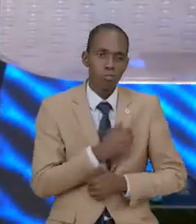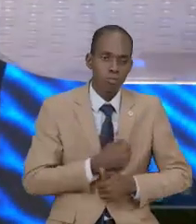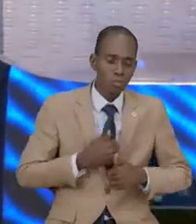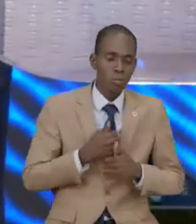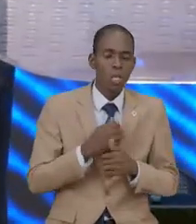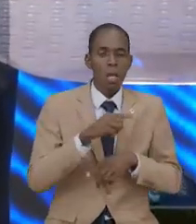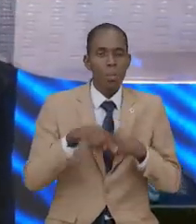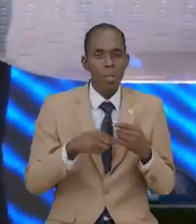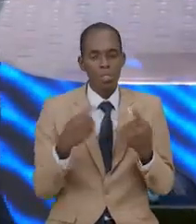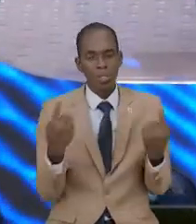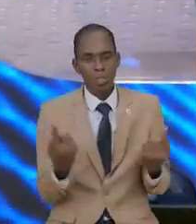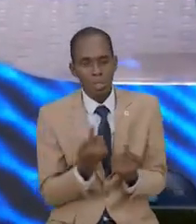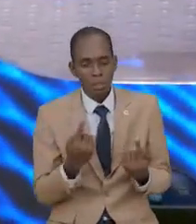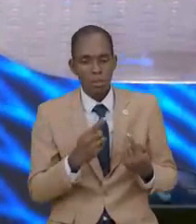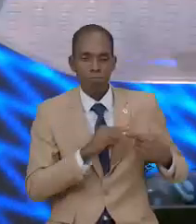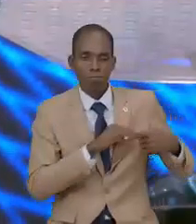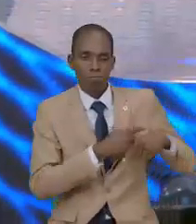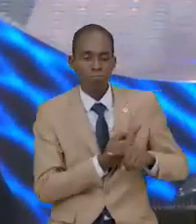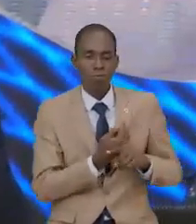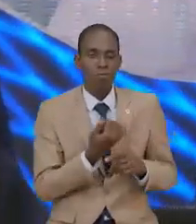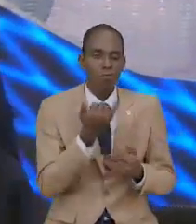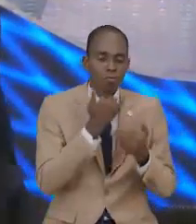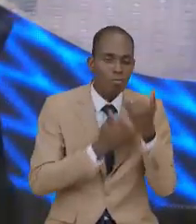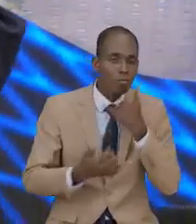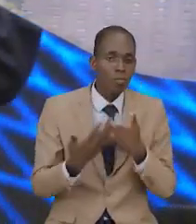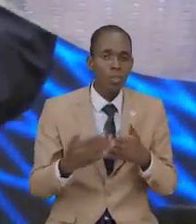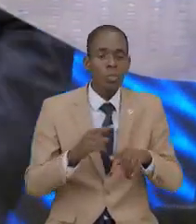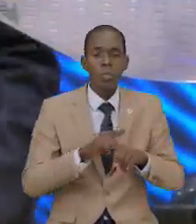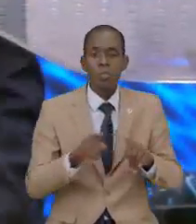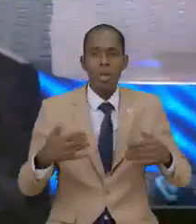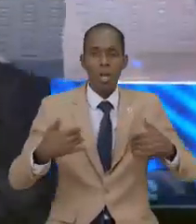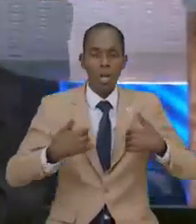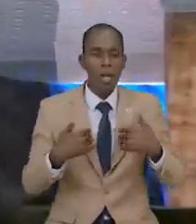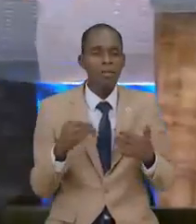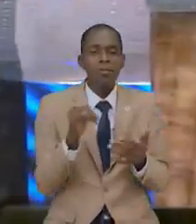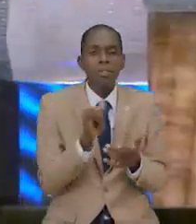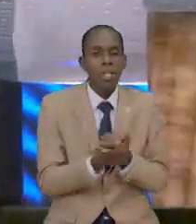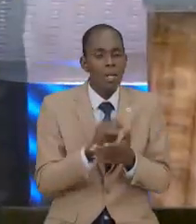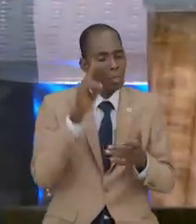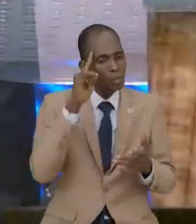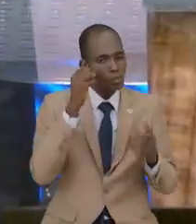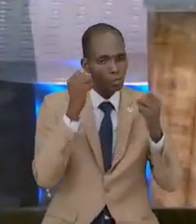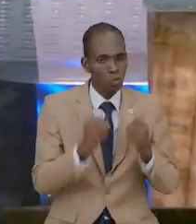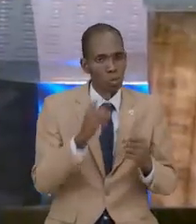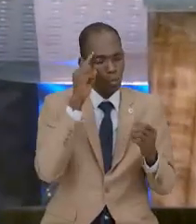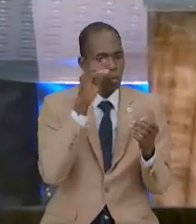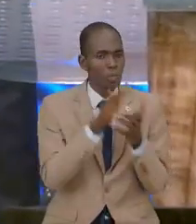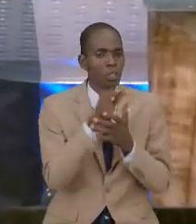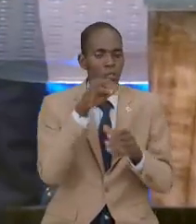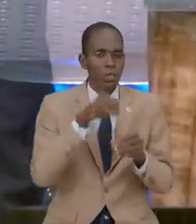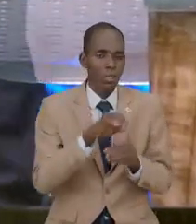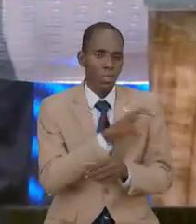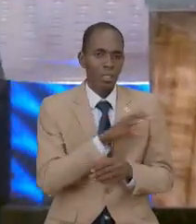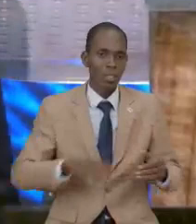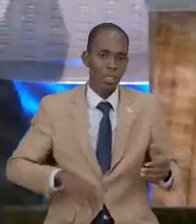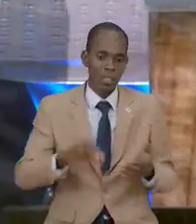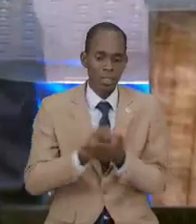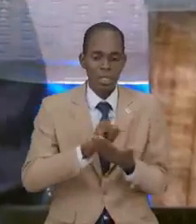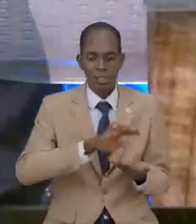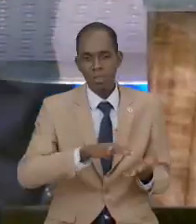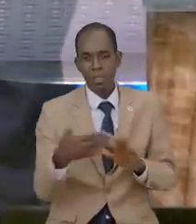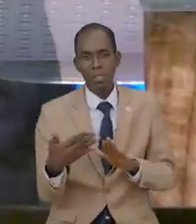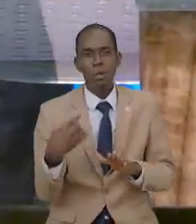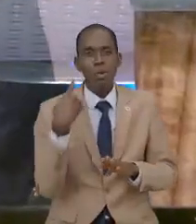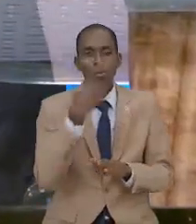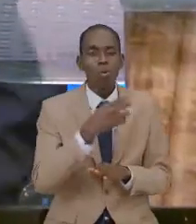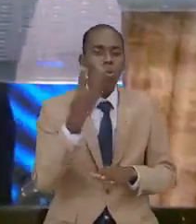guilt, about their condemnation. They do not have conviction about the Christ who died, and about the Christ who